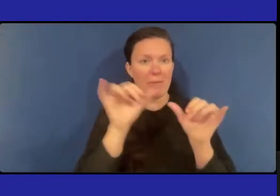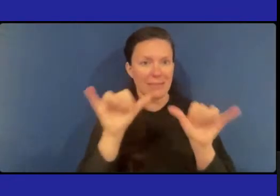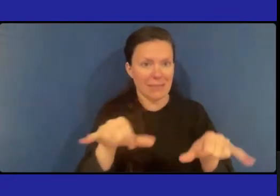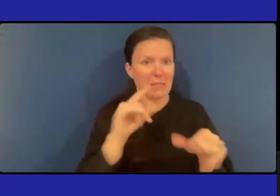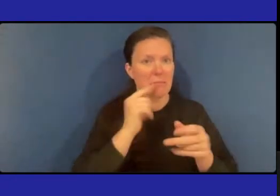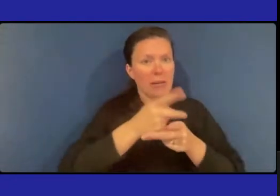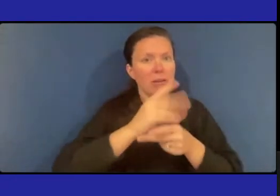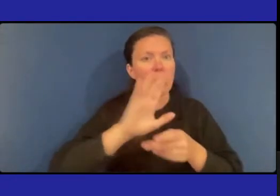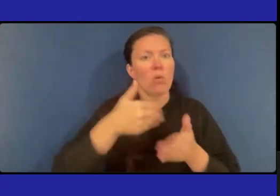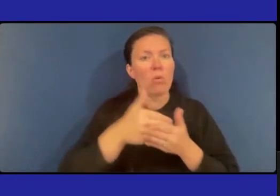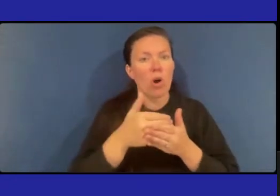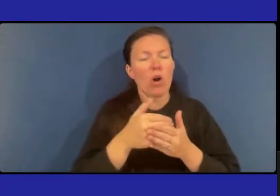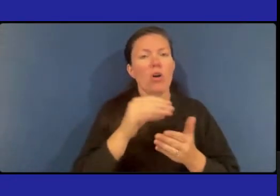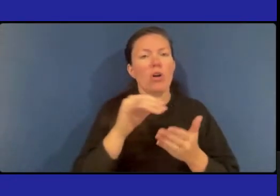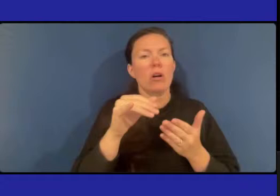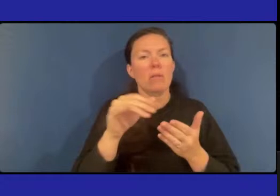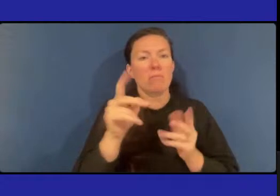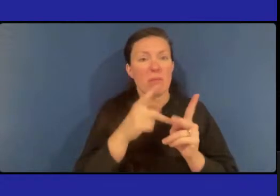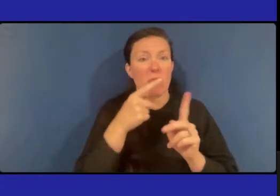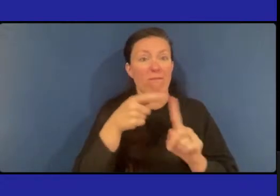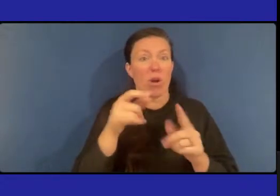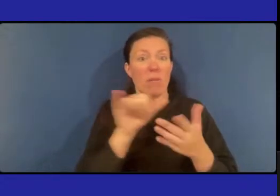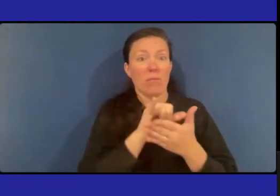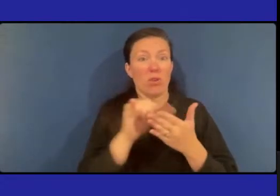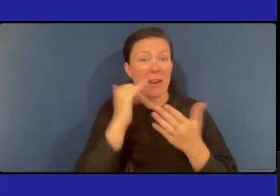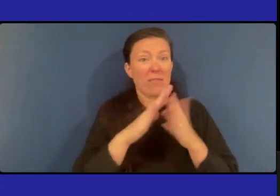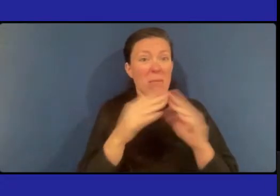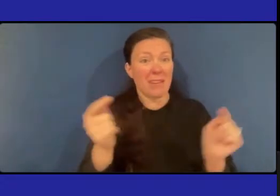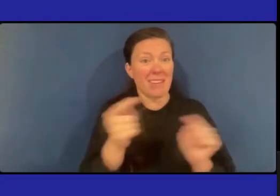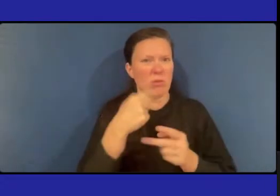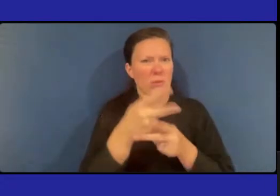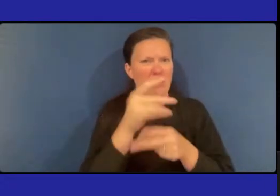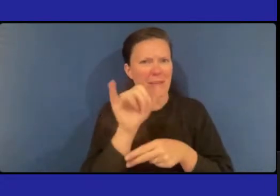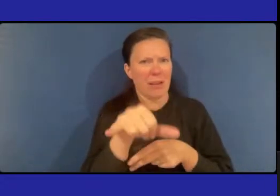New Yorkers. I am very proud of what we've built together.